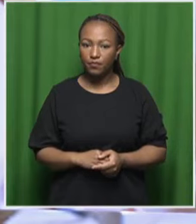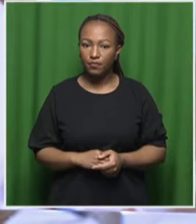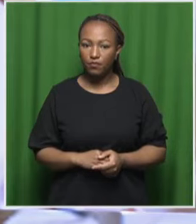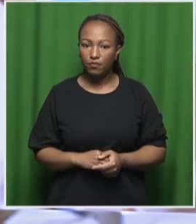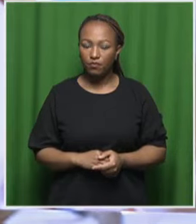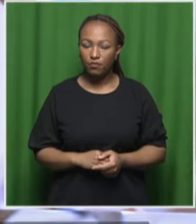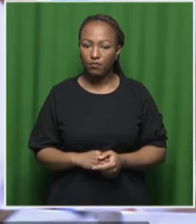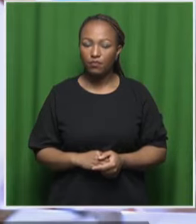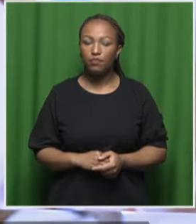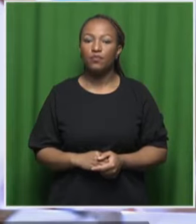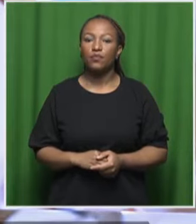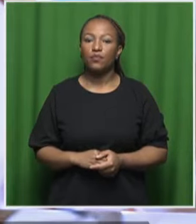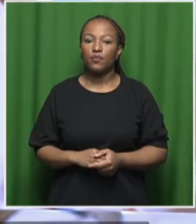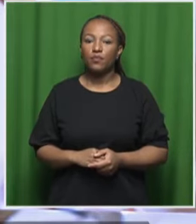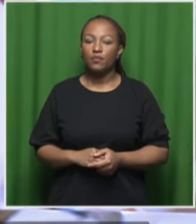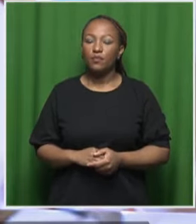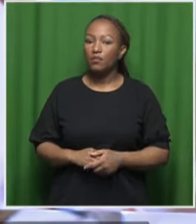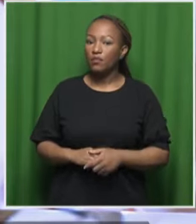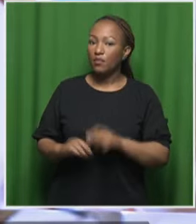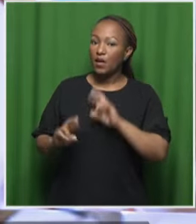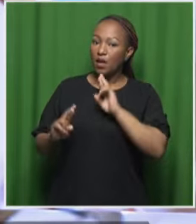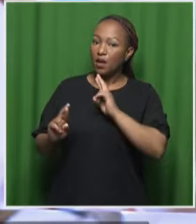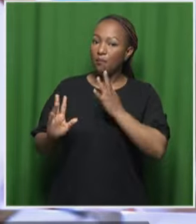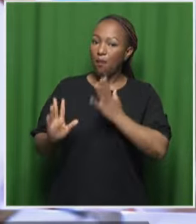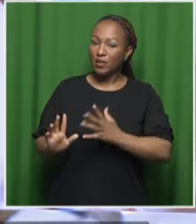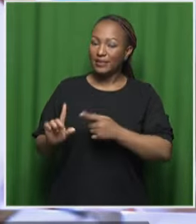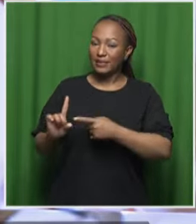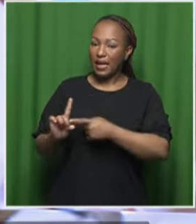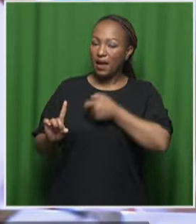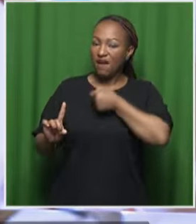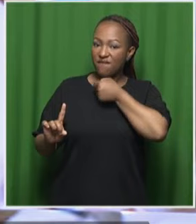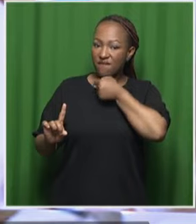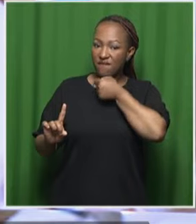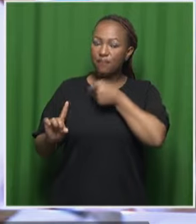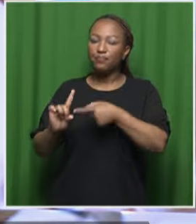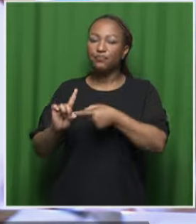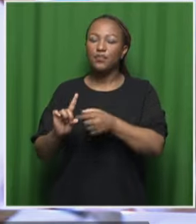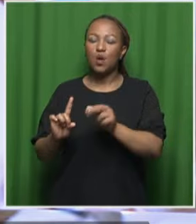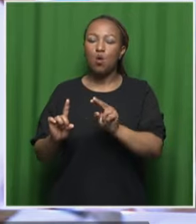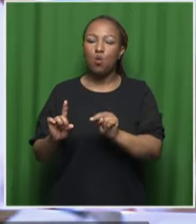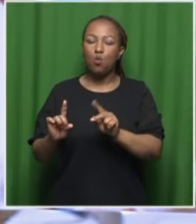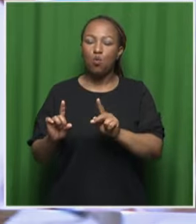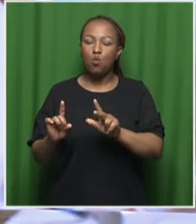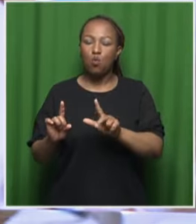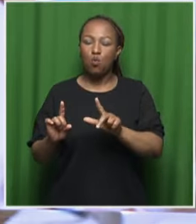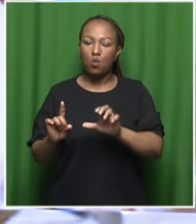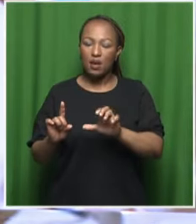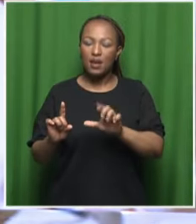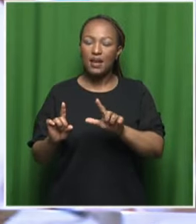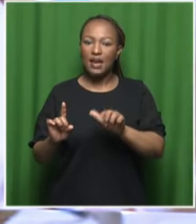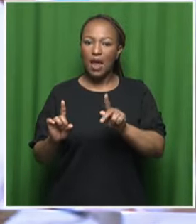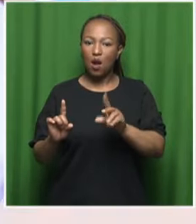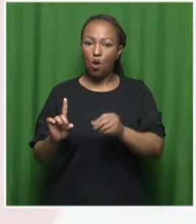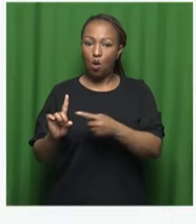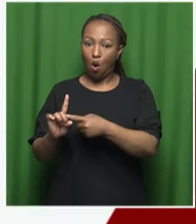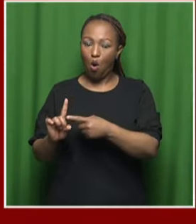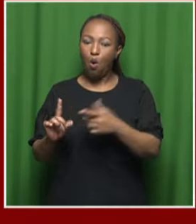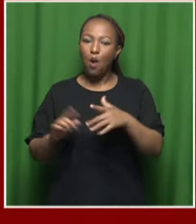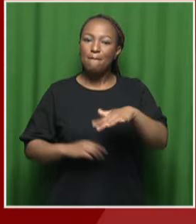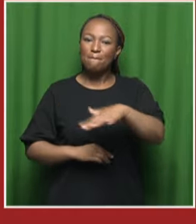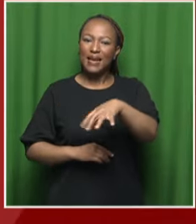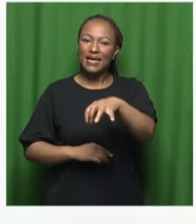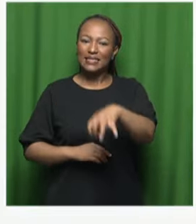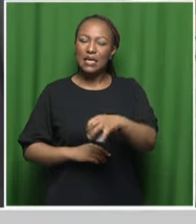All right, let's now cross to our reporter Nkululeko Nyembezi, who is in Ngobozana village in Lusikisiki. A very good morning to Nkululeko. A